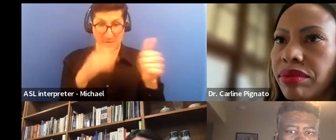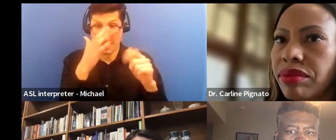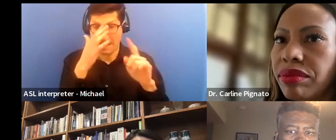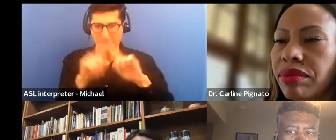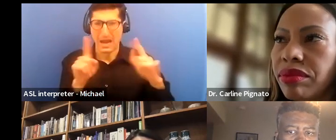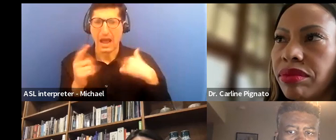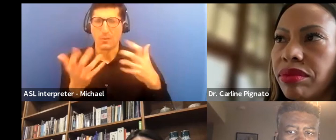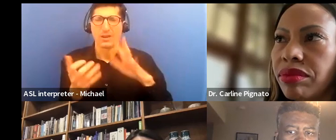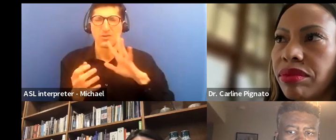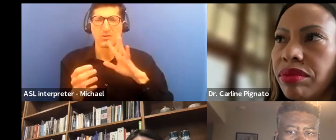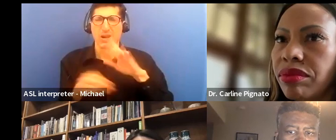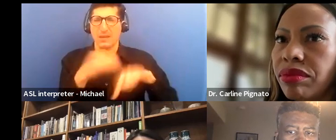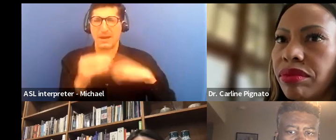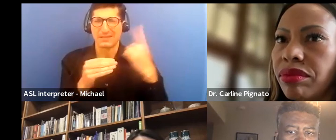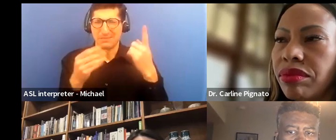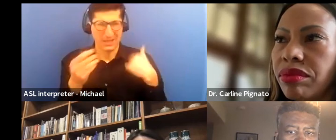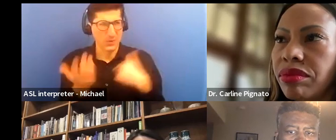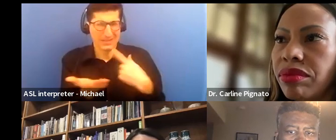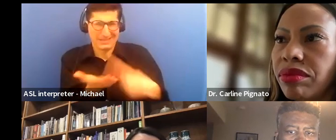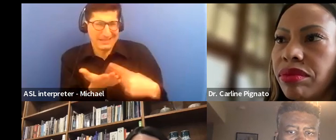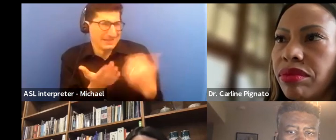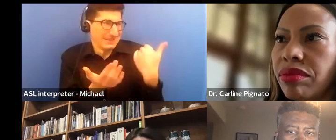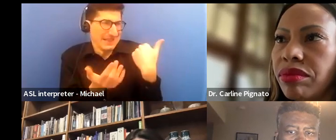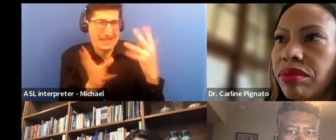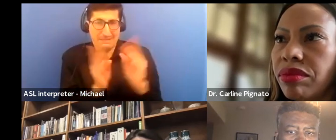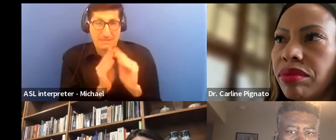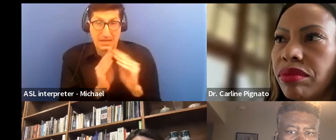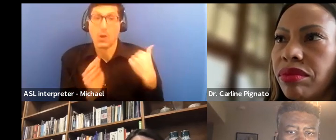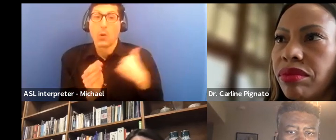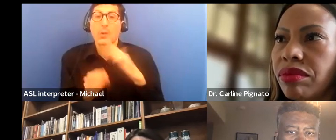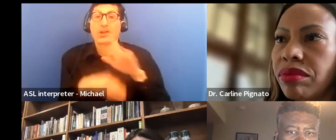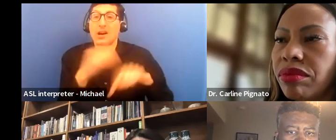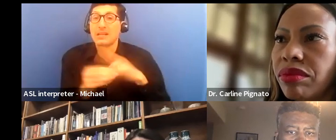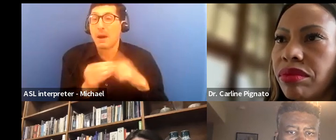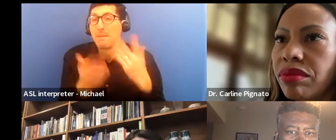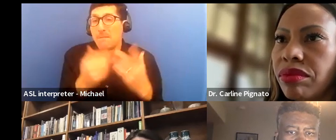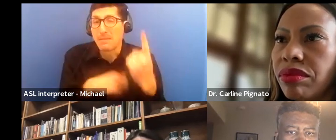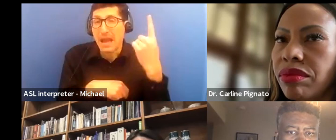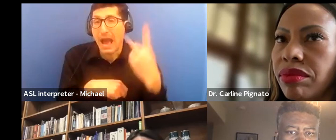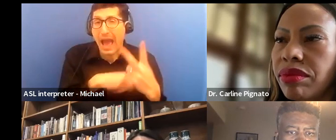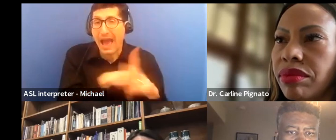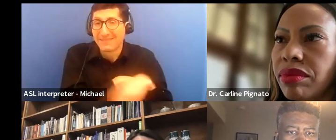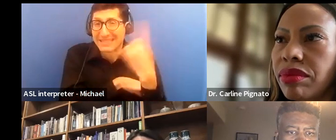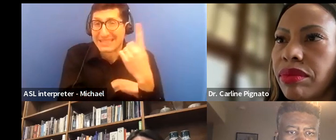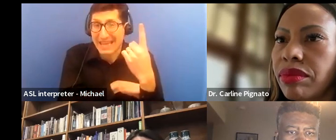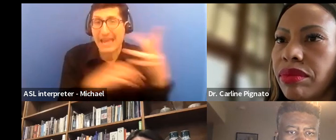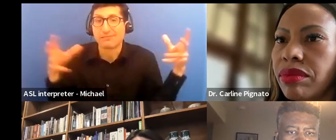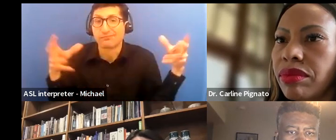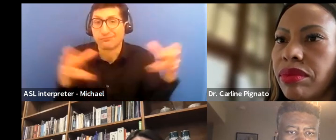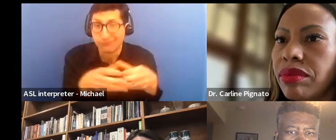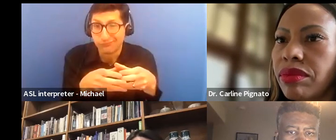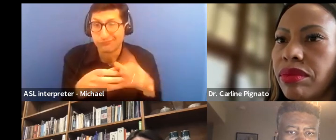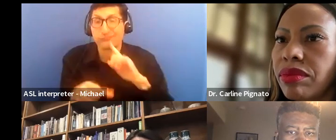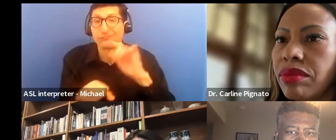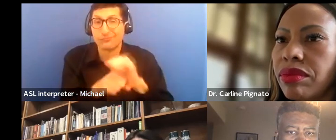together. We had talked about being able to be in person for at least half a day together on the week of